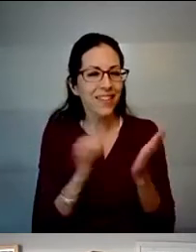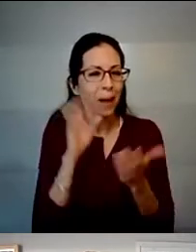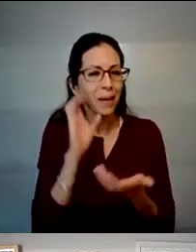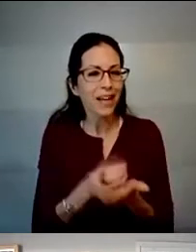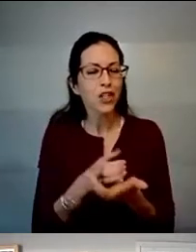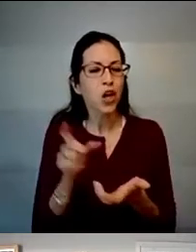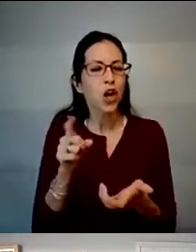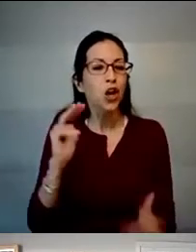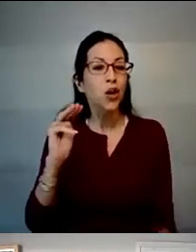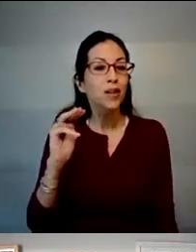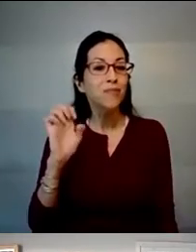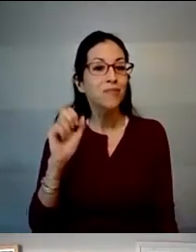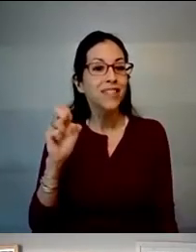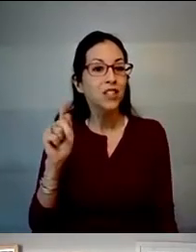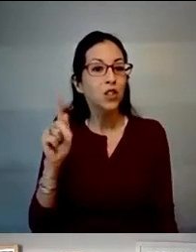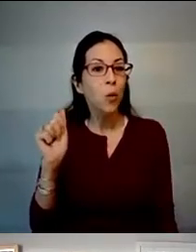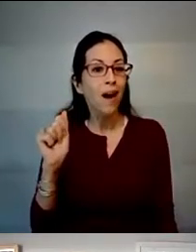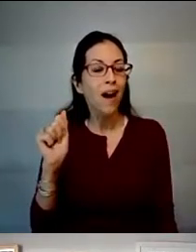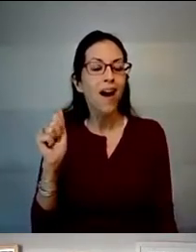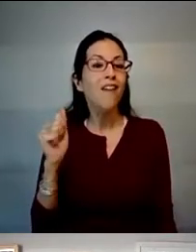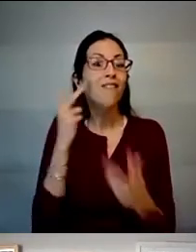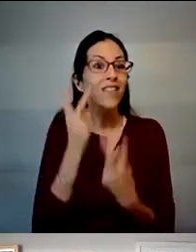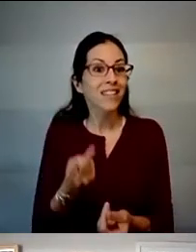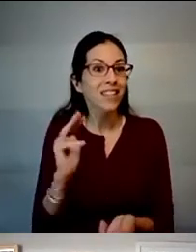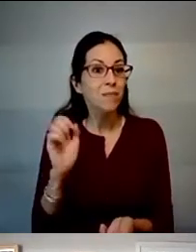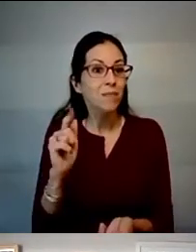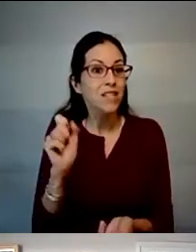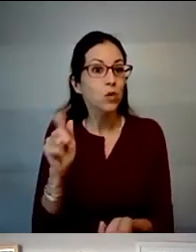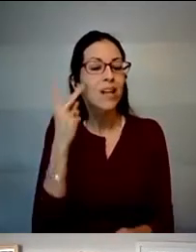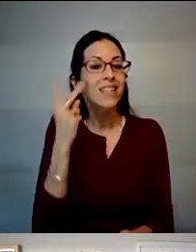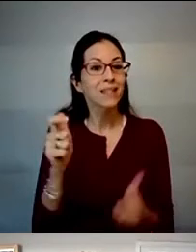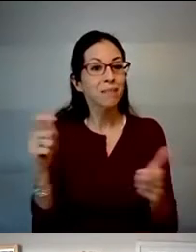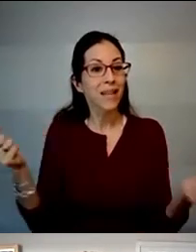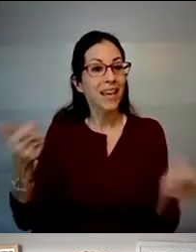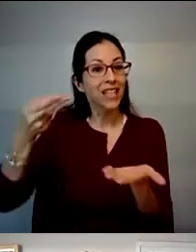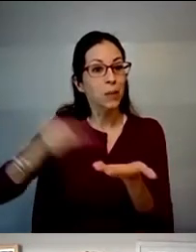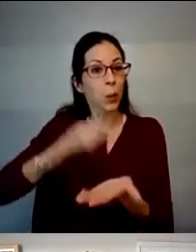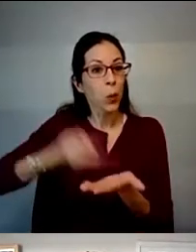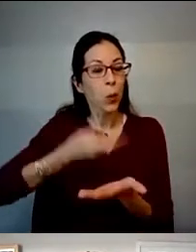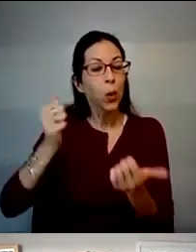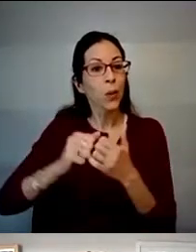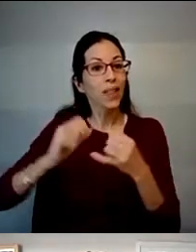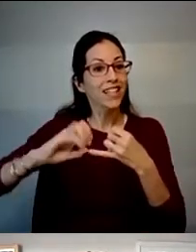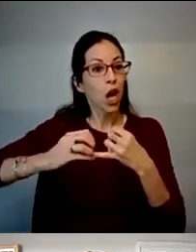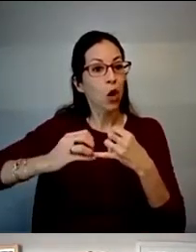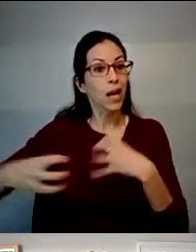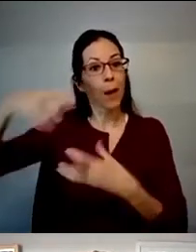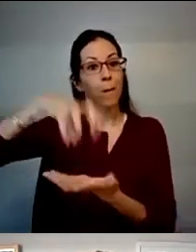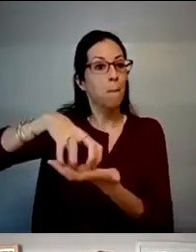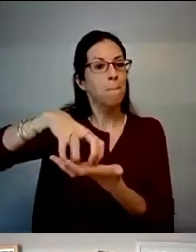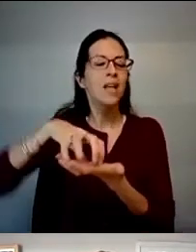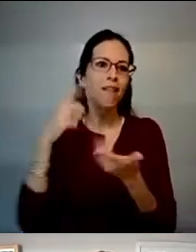Minnesota or visited Minnesota, you've probably seen a big spoon with a cherry on it. That's a really famous landmark, and that's located in our sculpture